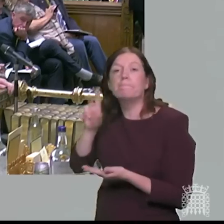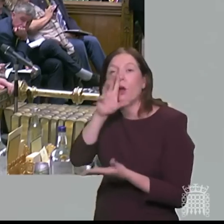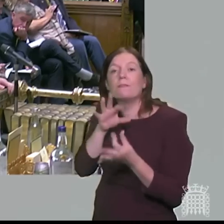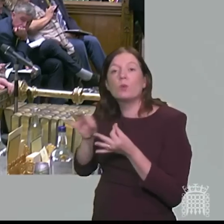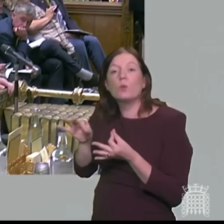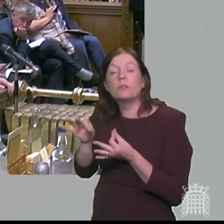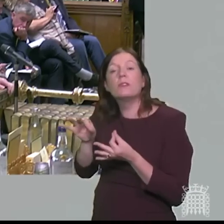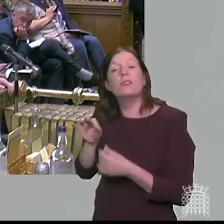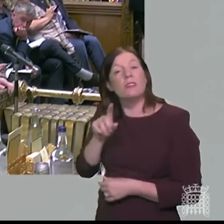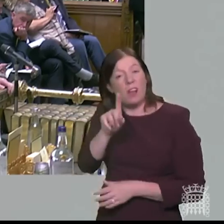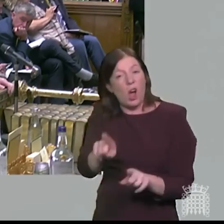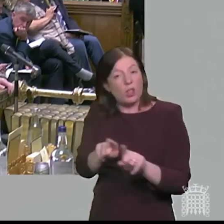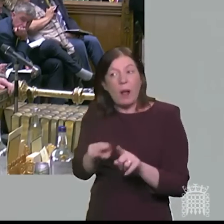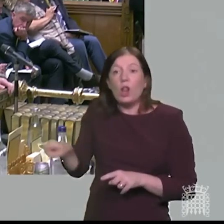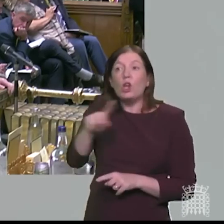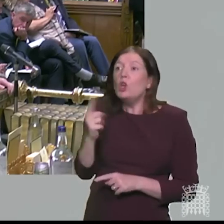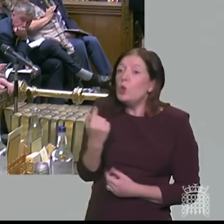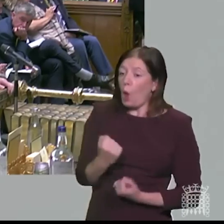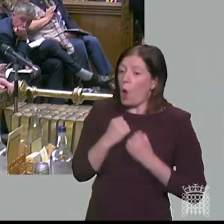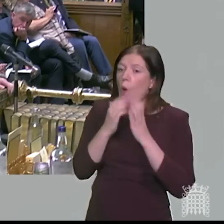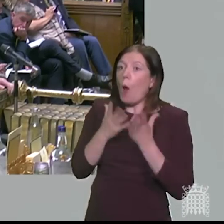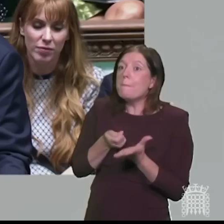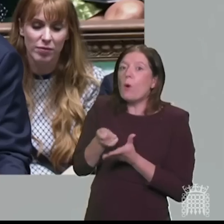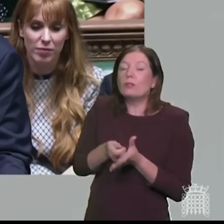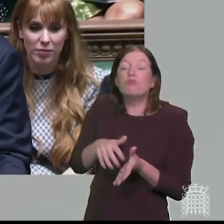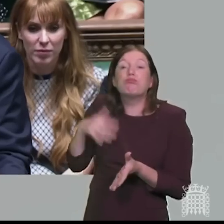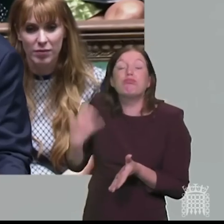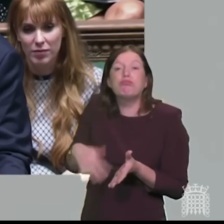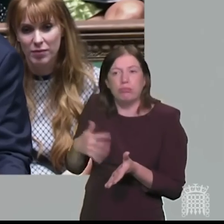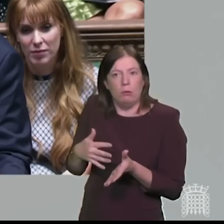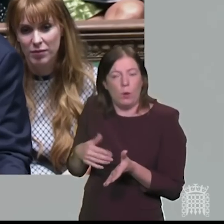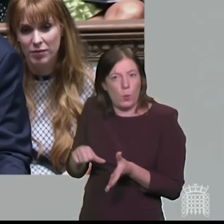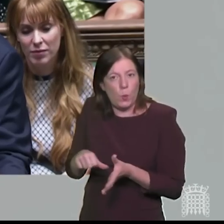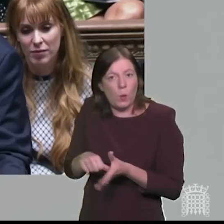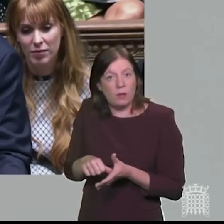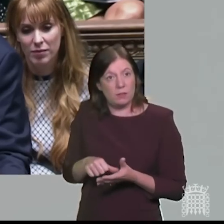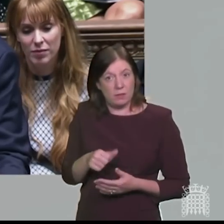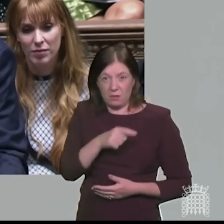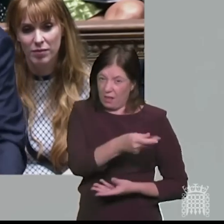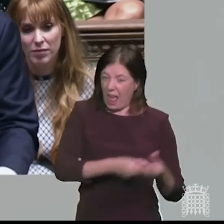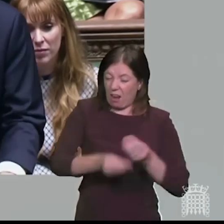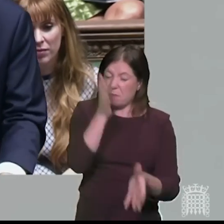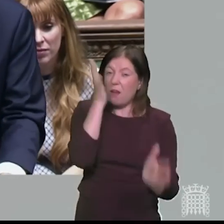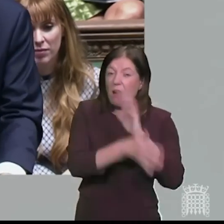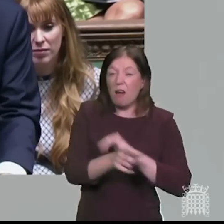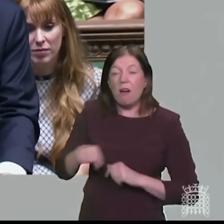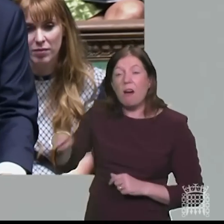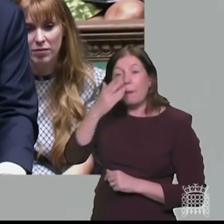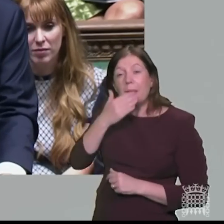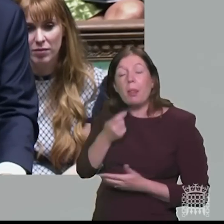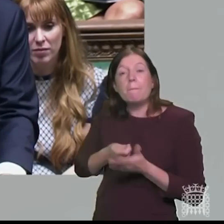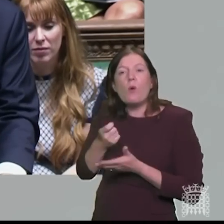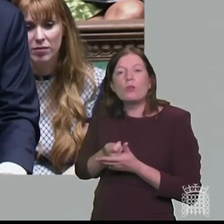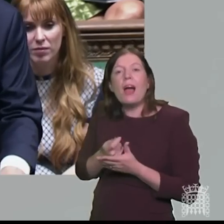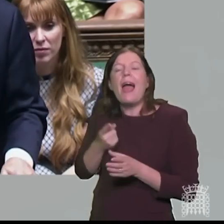also hitting those who already have a mortgage. Because of their economic chaos, mortgage holders will be